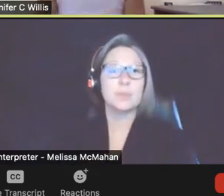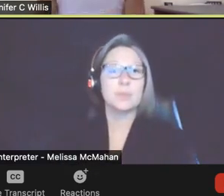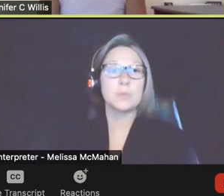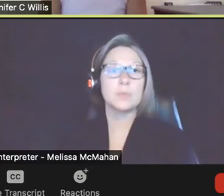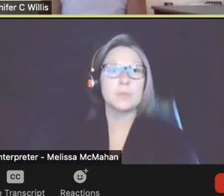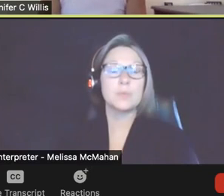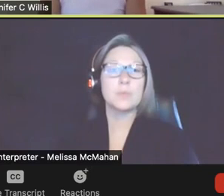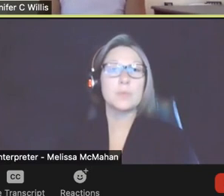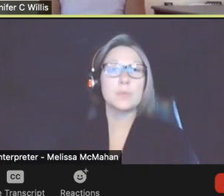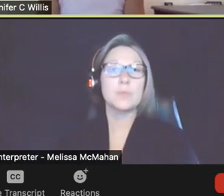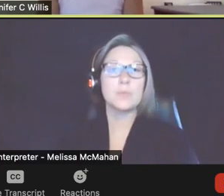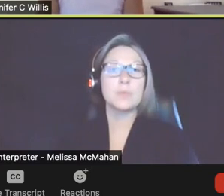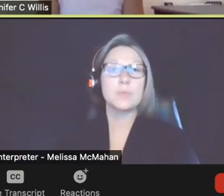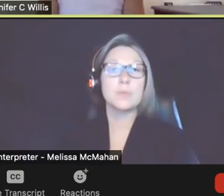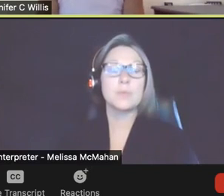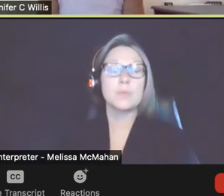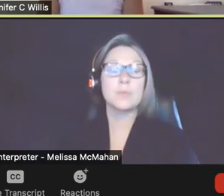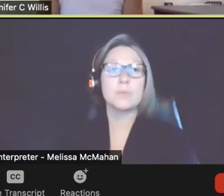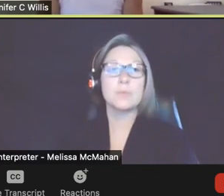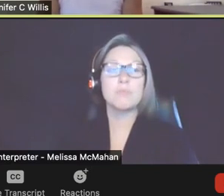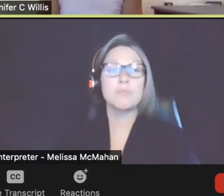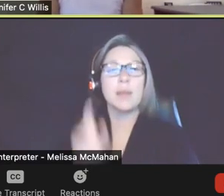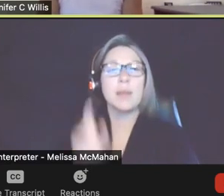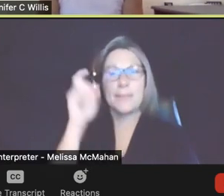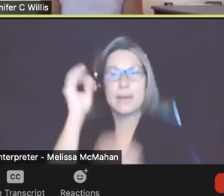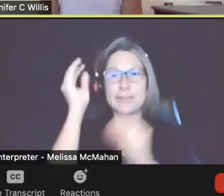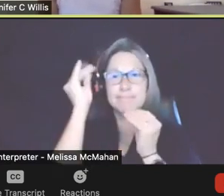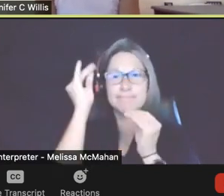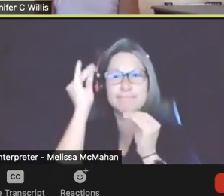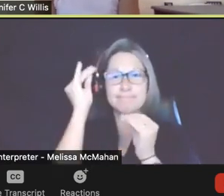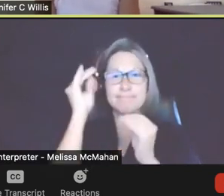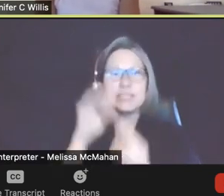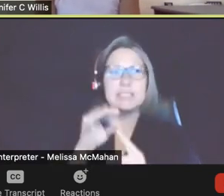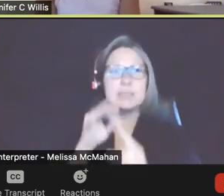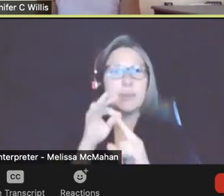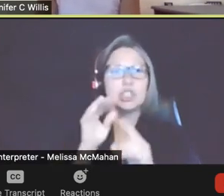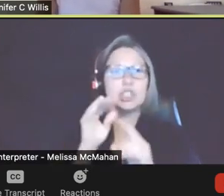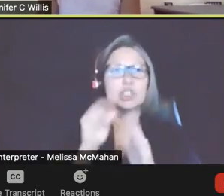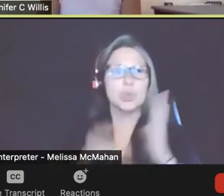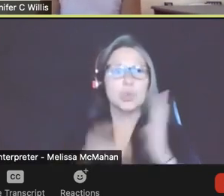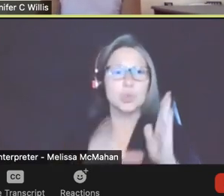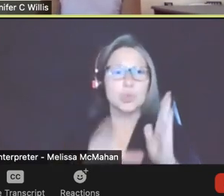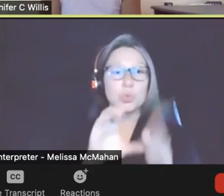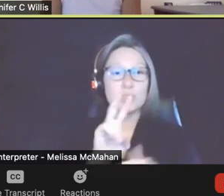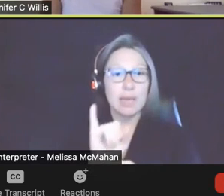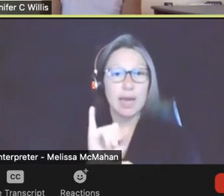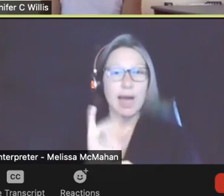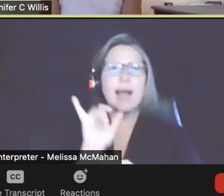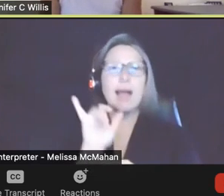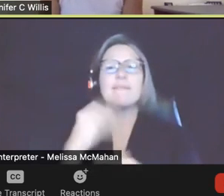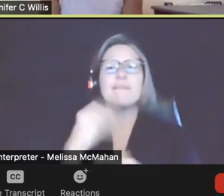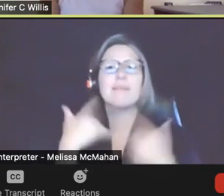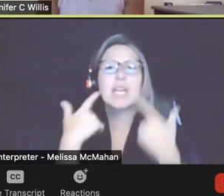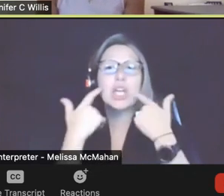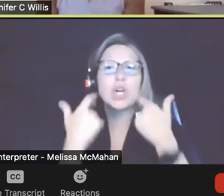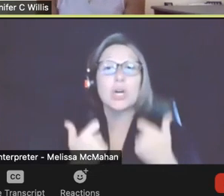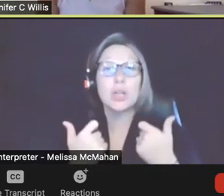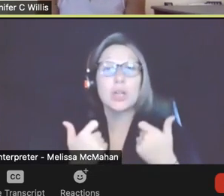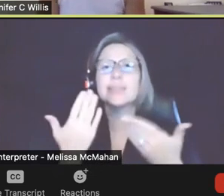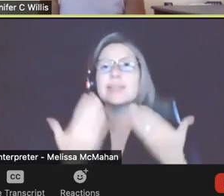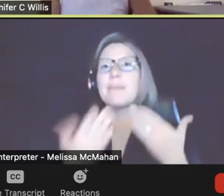Another thing to think about, especially, for our students with CDI, if they also have a hearing loss, they might also be learning receptive language at the